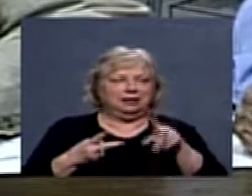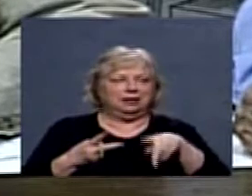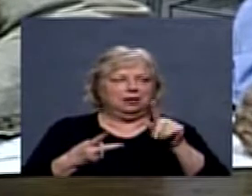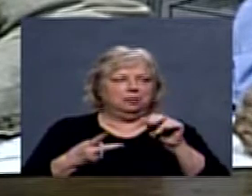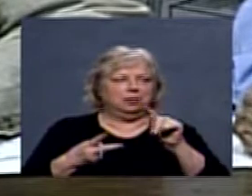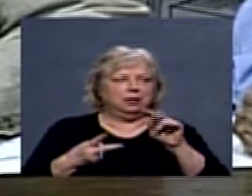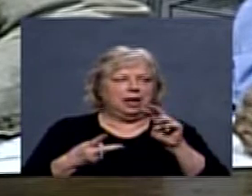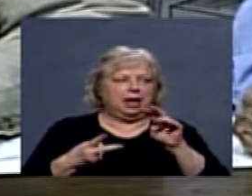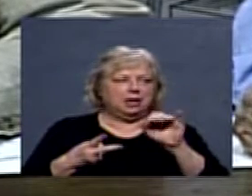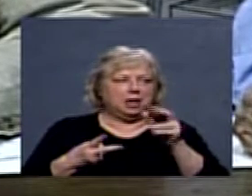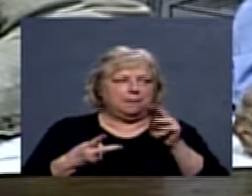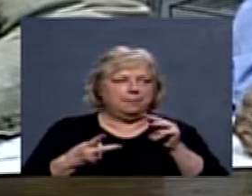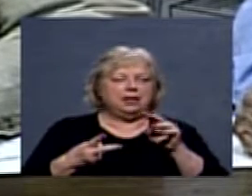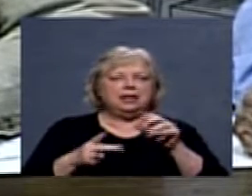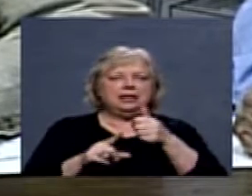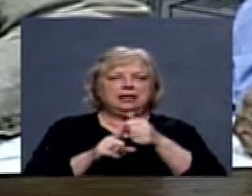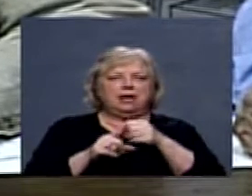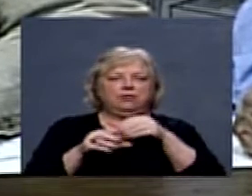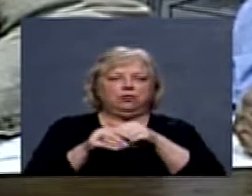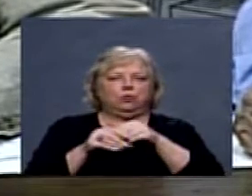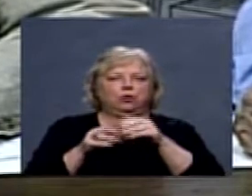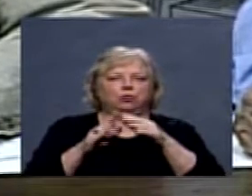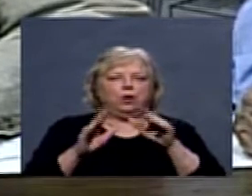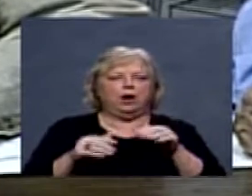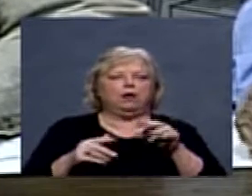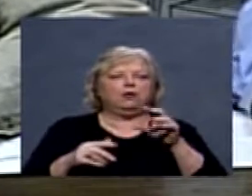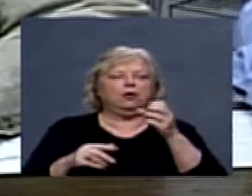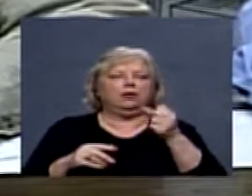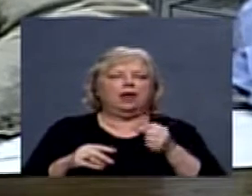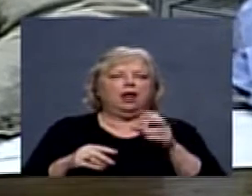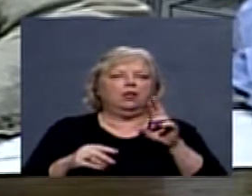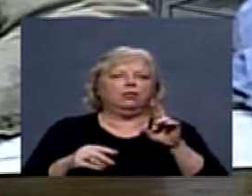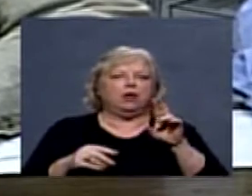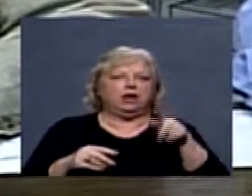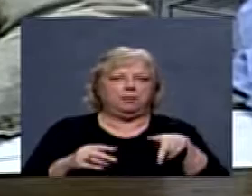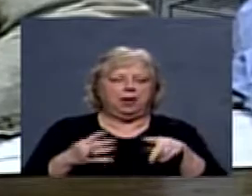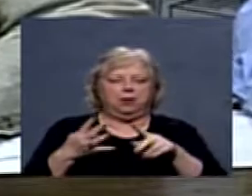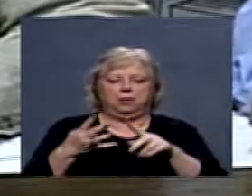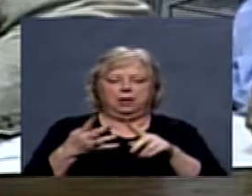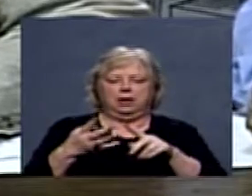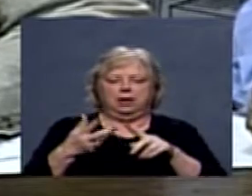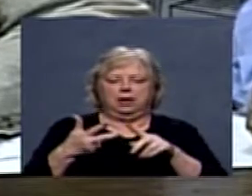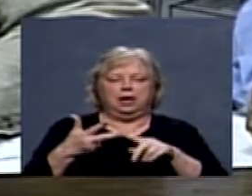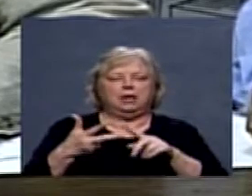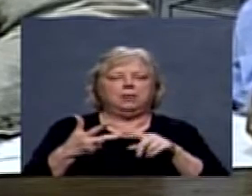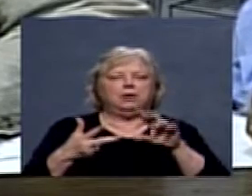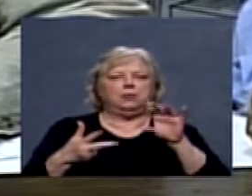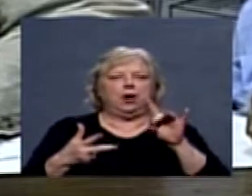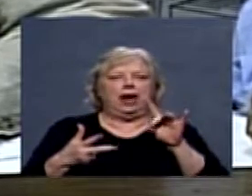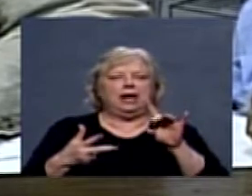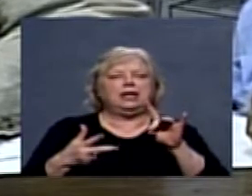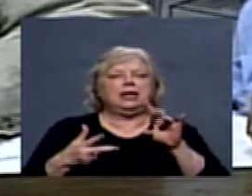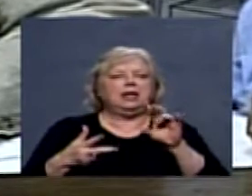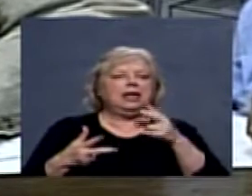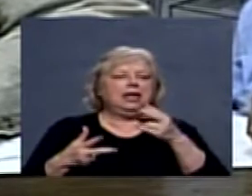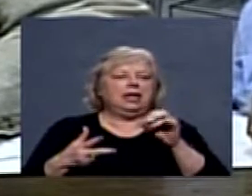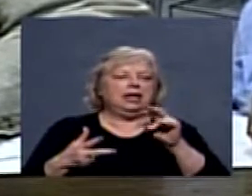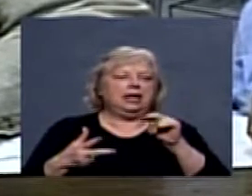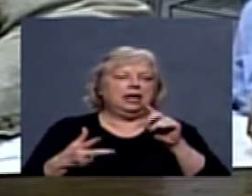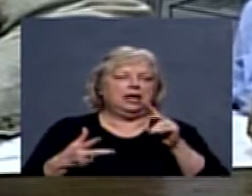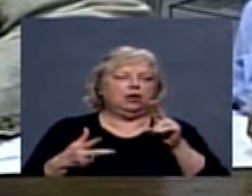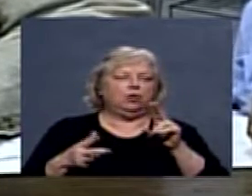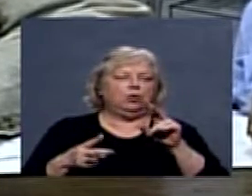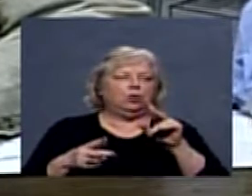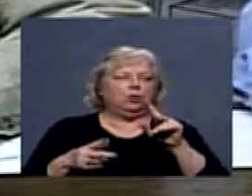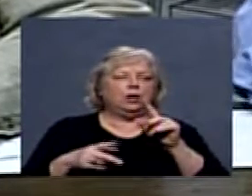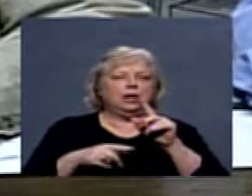Self-Storage Mini Warehouse, CUP, 102 South Rodney Parham. And item number 8, Hindu Temple, CUP on